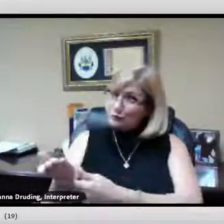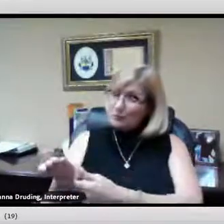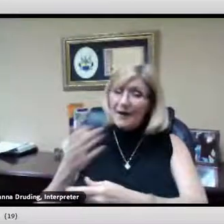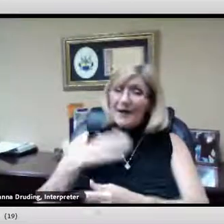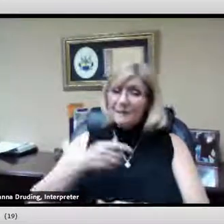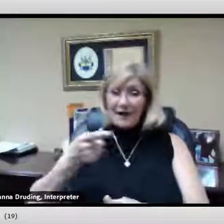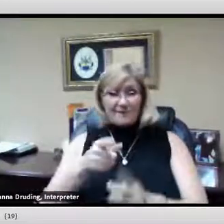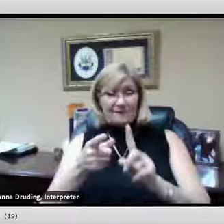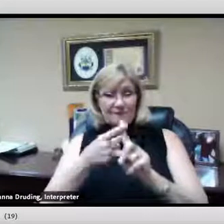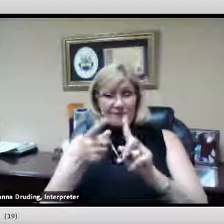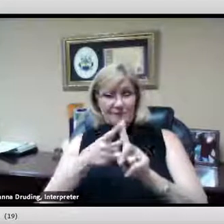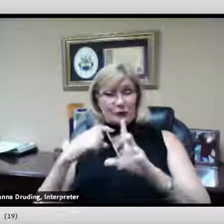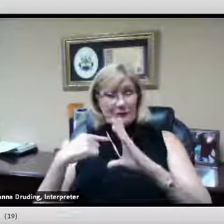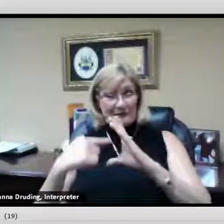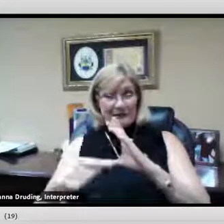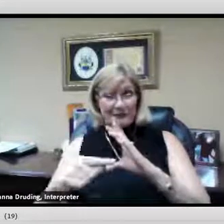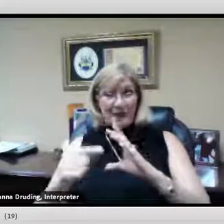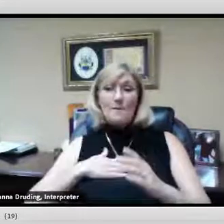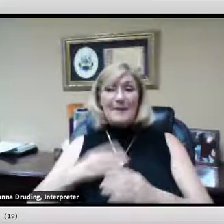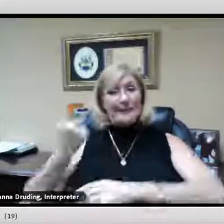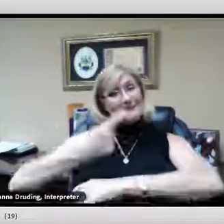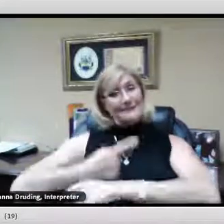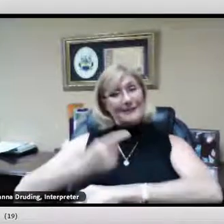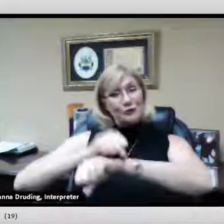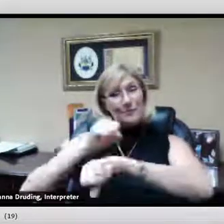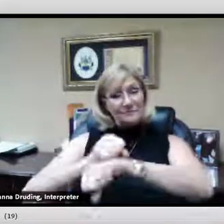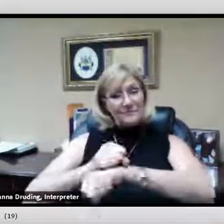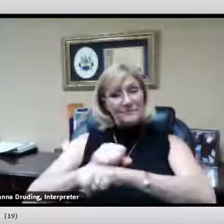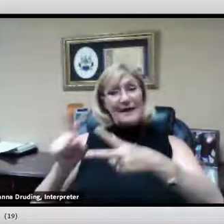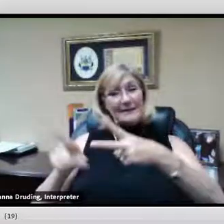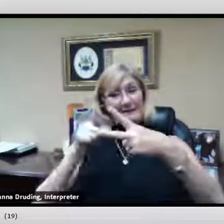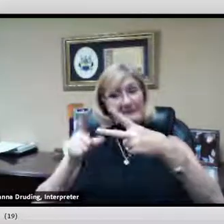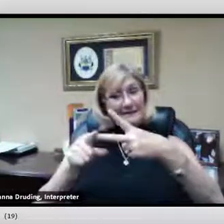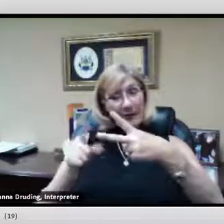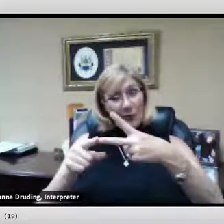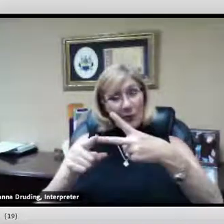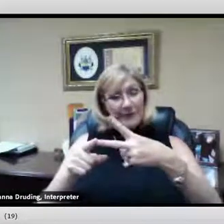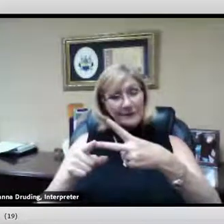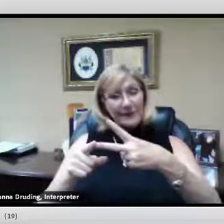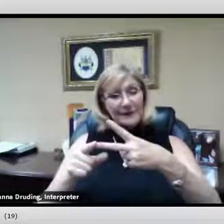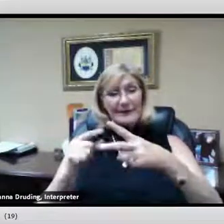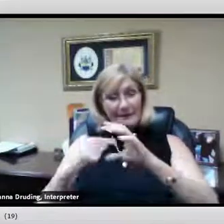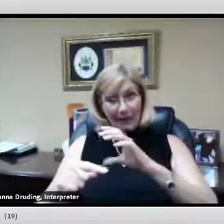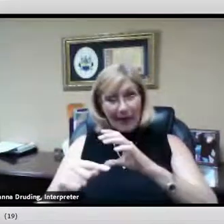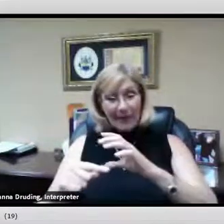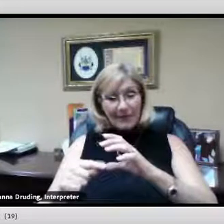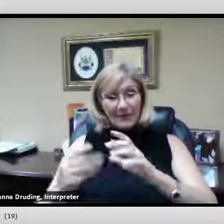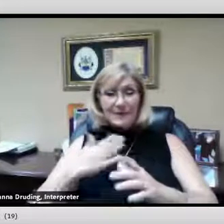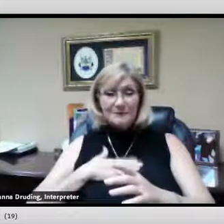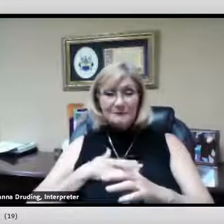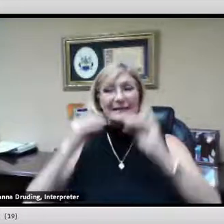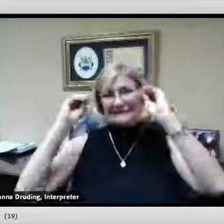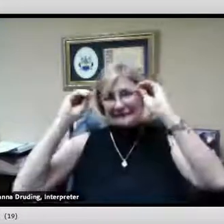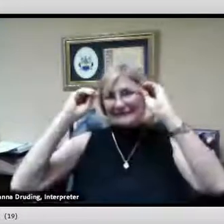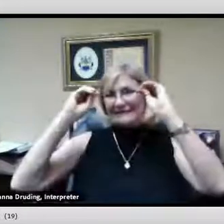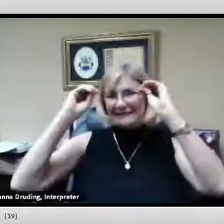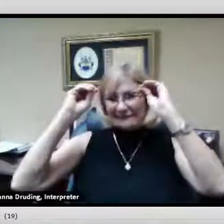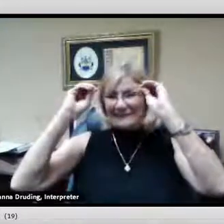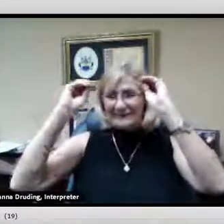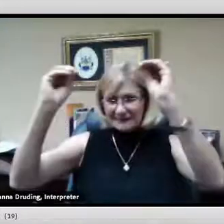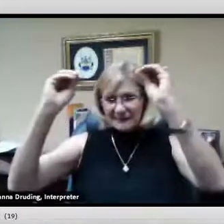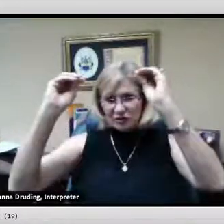email address is my address at my day job, and the second address is the address that I use teaching for